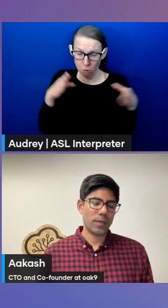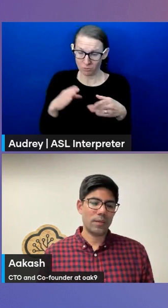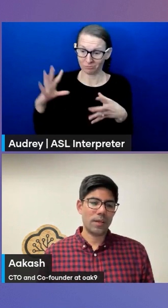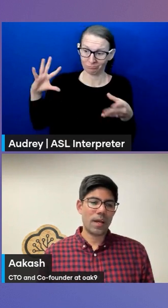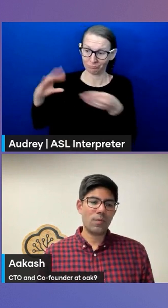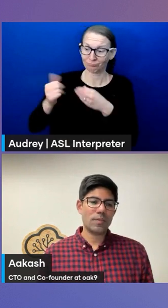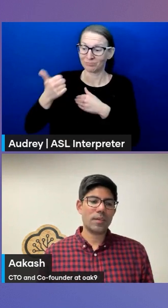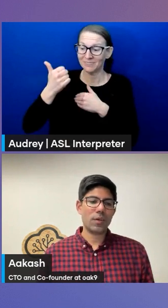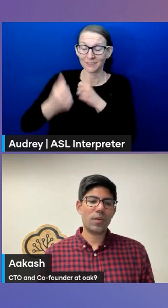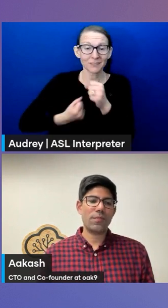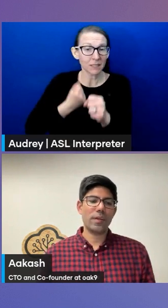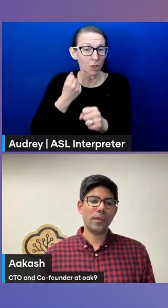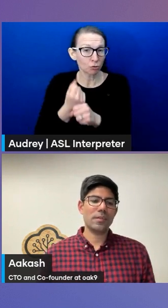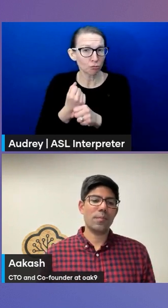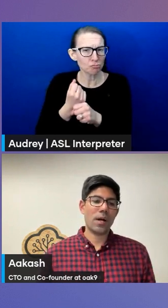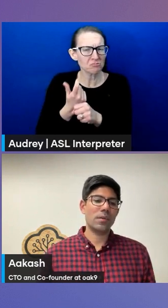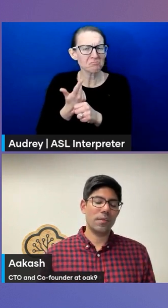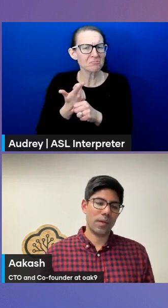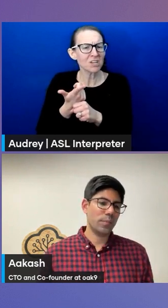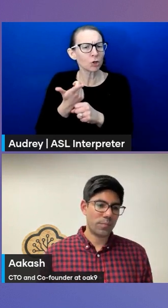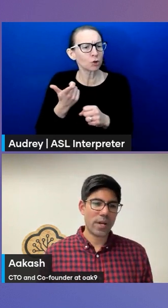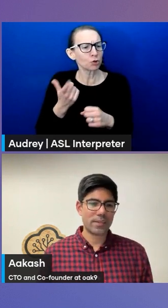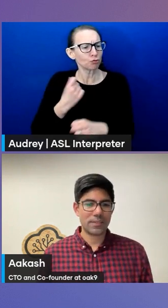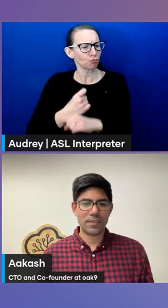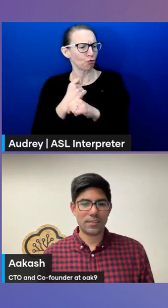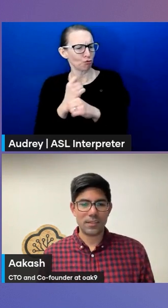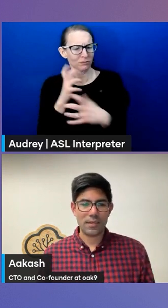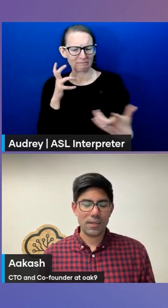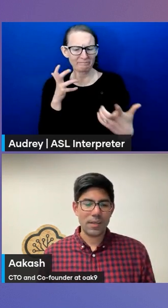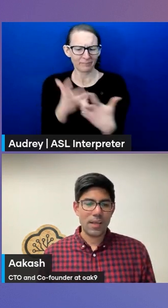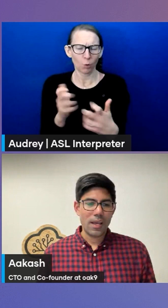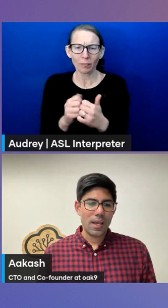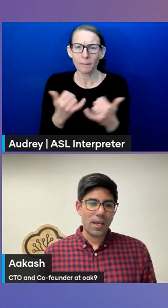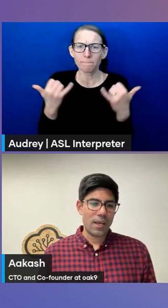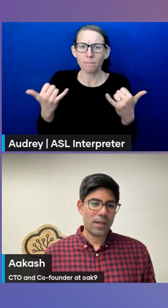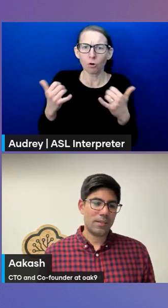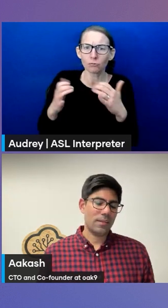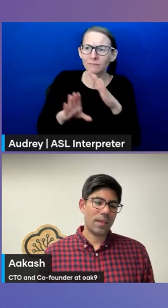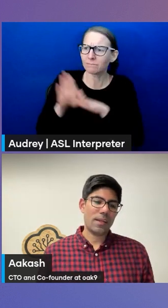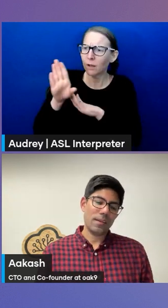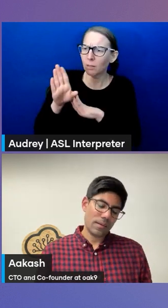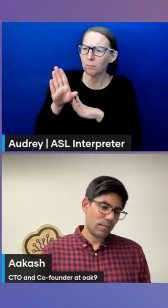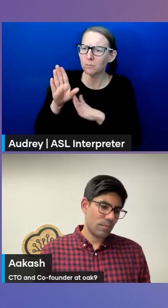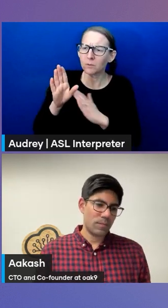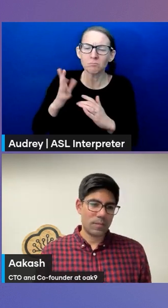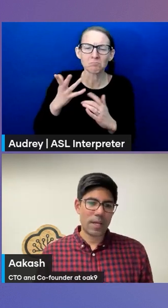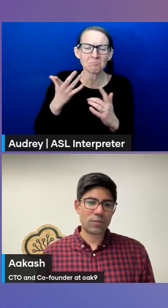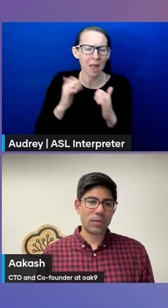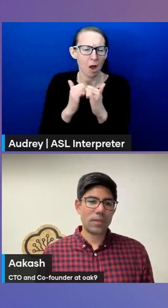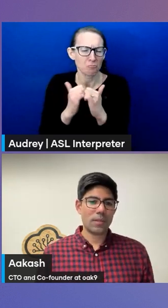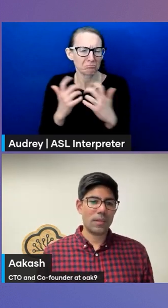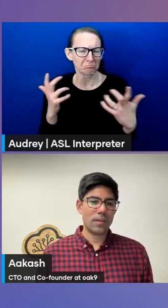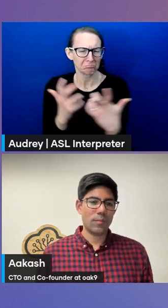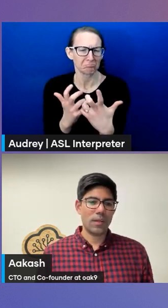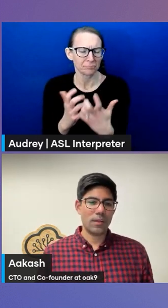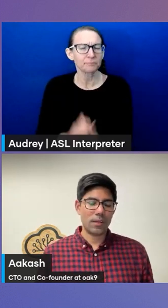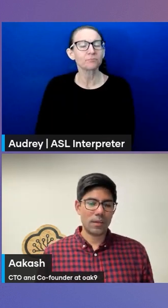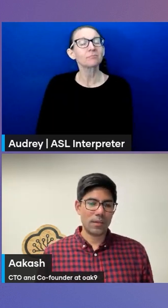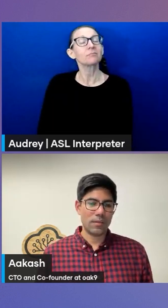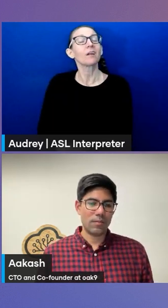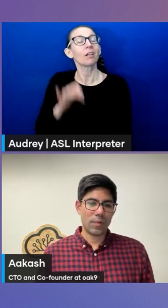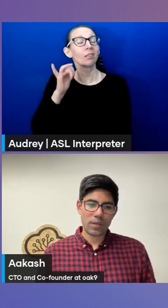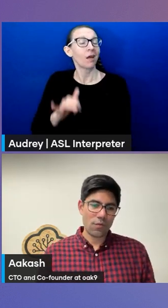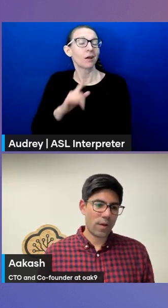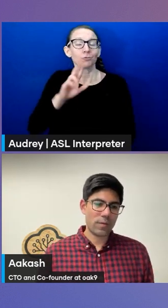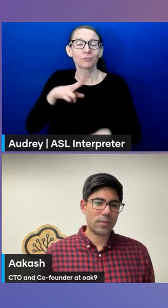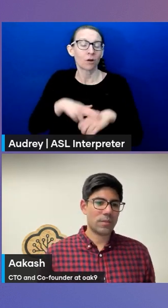has been, how does security fit into modern development practices? And that naturally led me